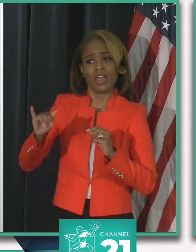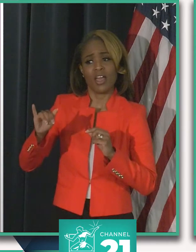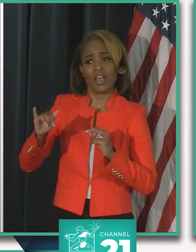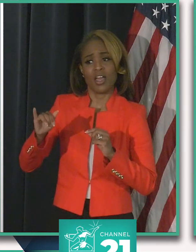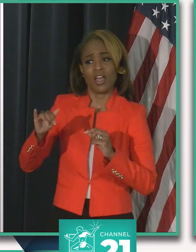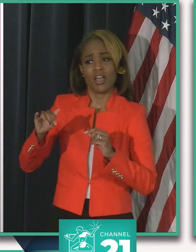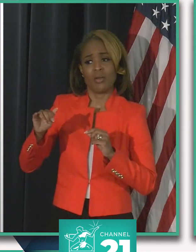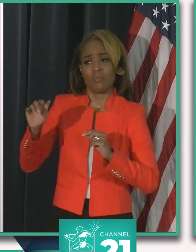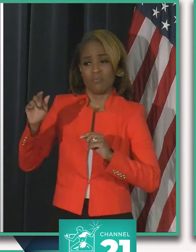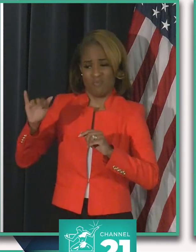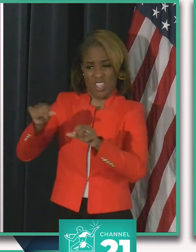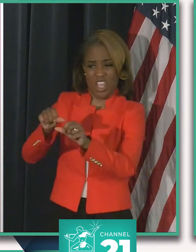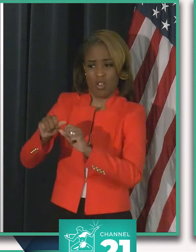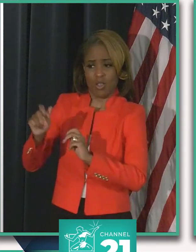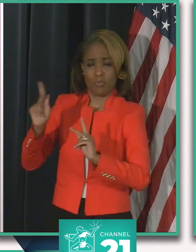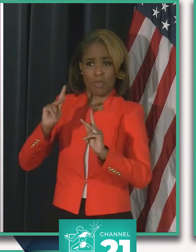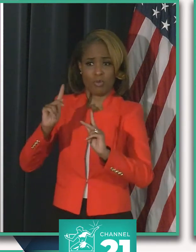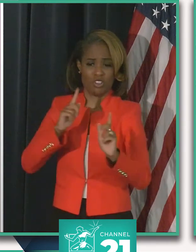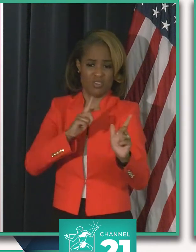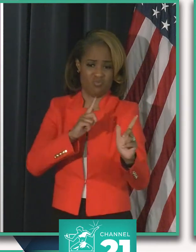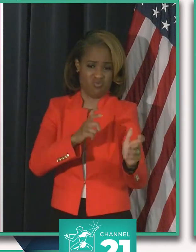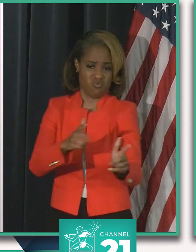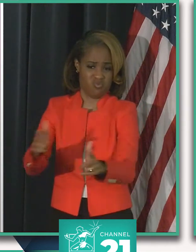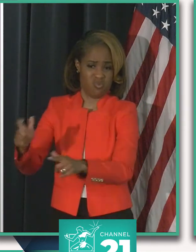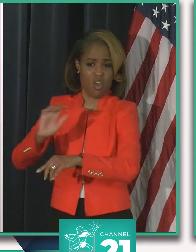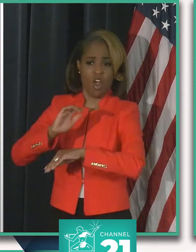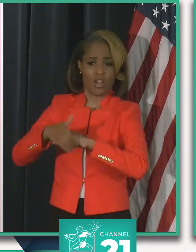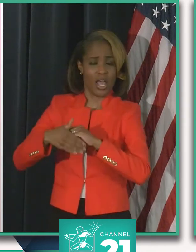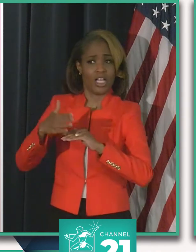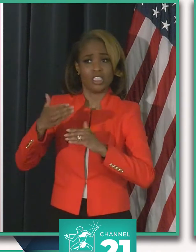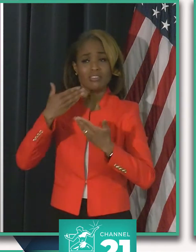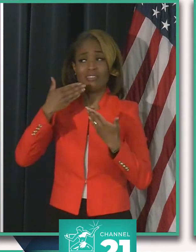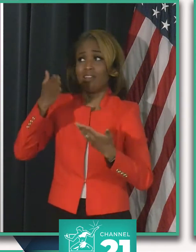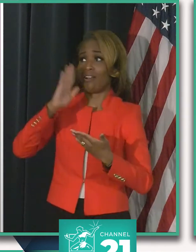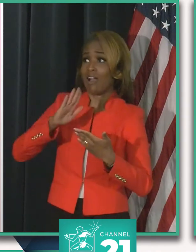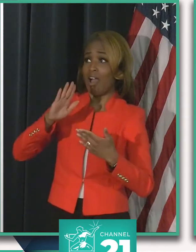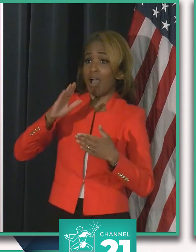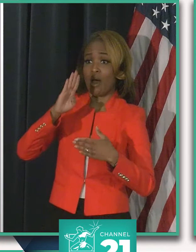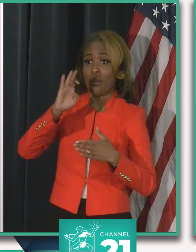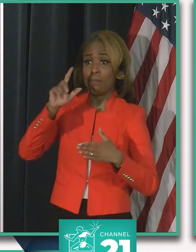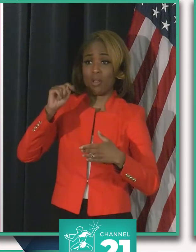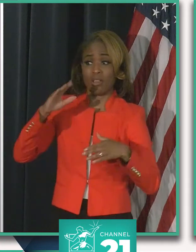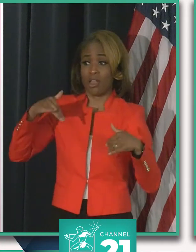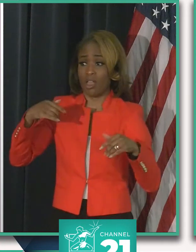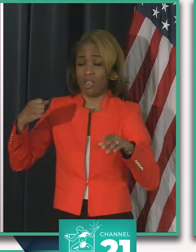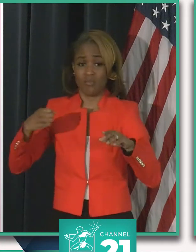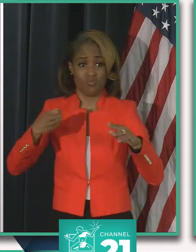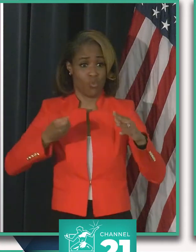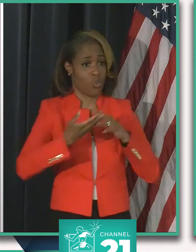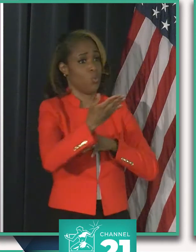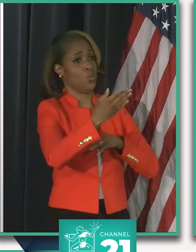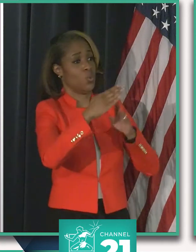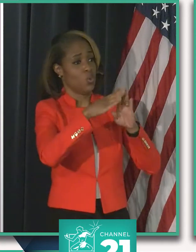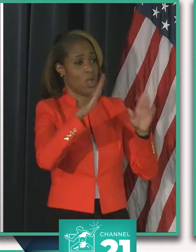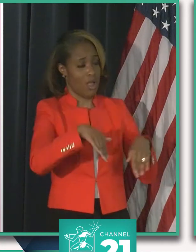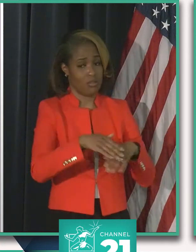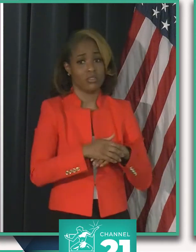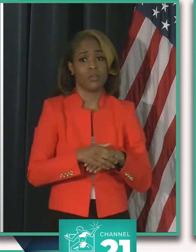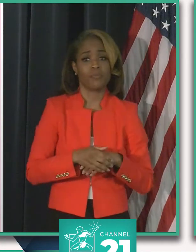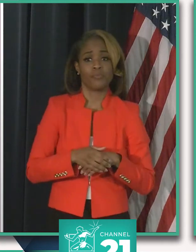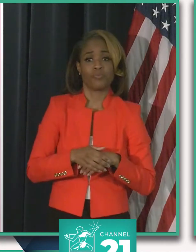all night, and by the grace of God, those bullets haven't gone to anybody's home in a second police precinct. And number